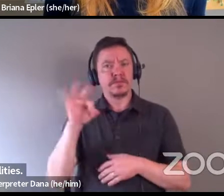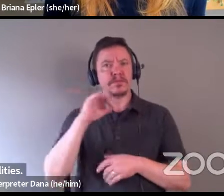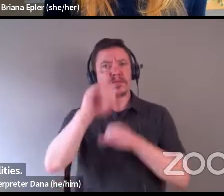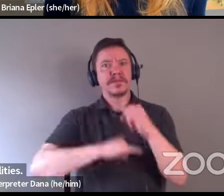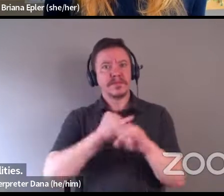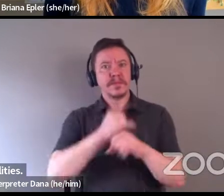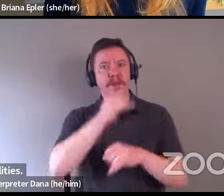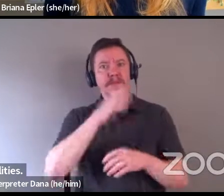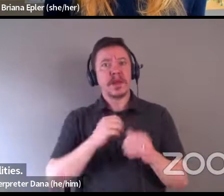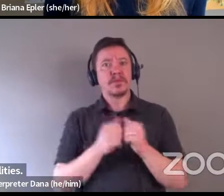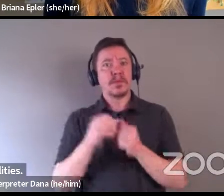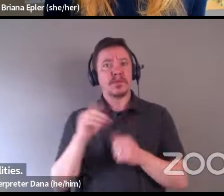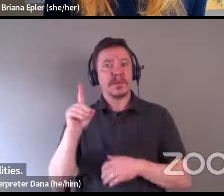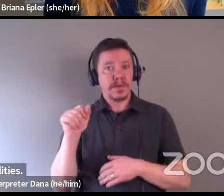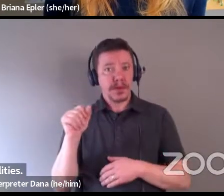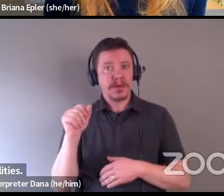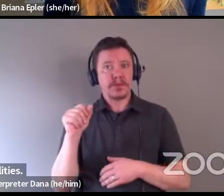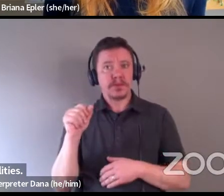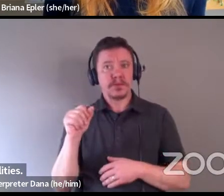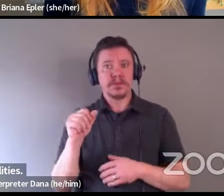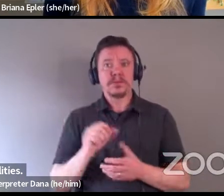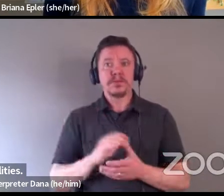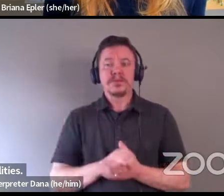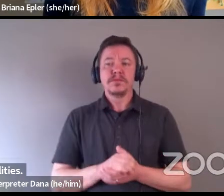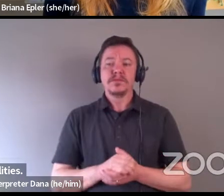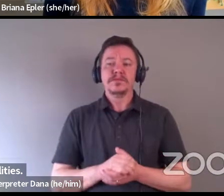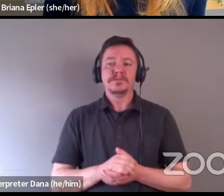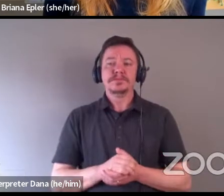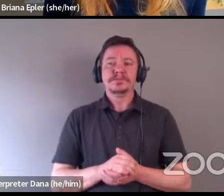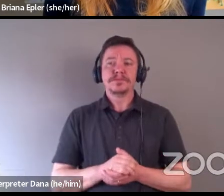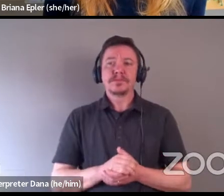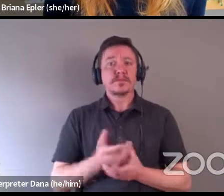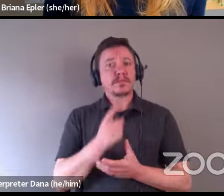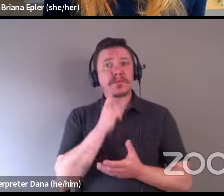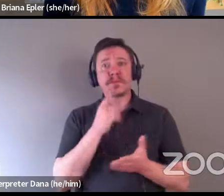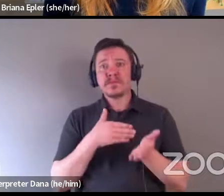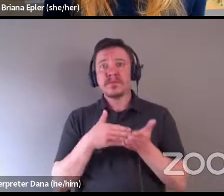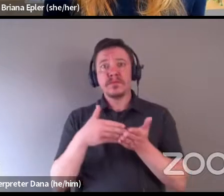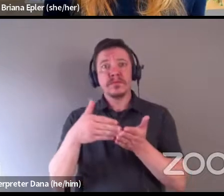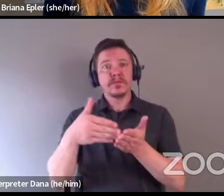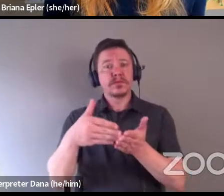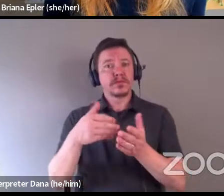International Women with Disabilities. And very often,